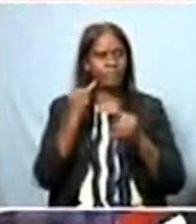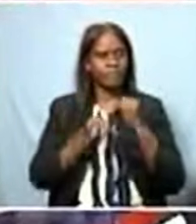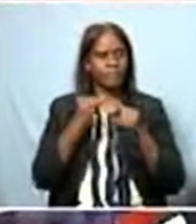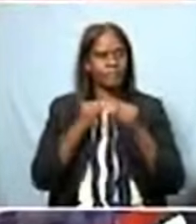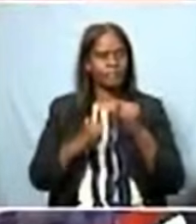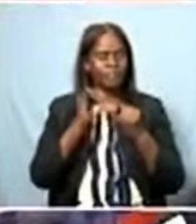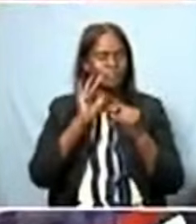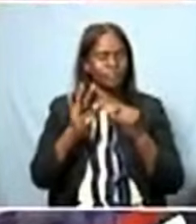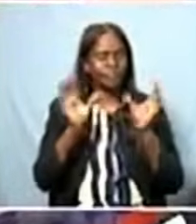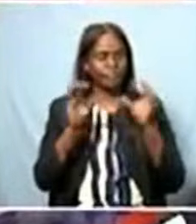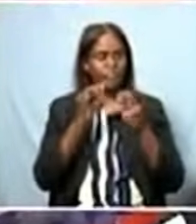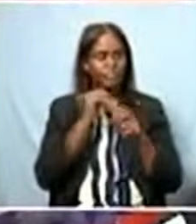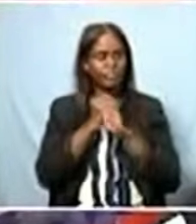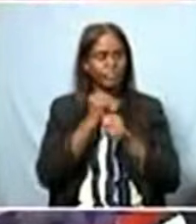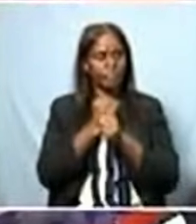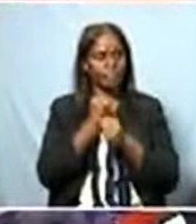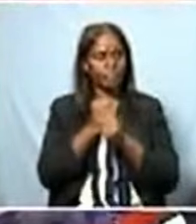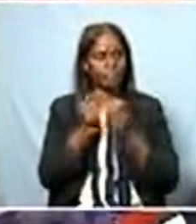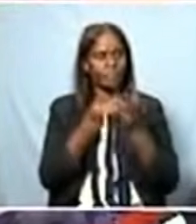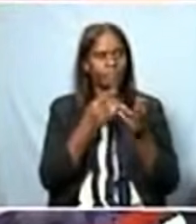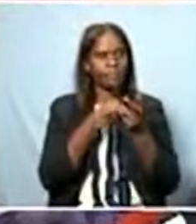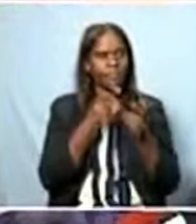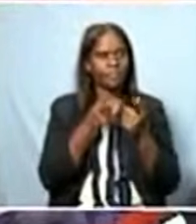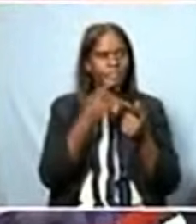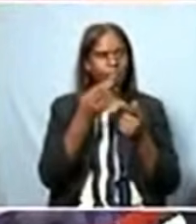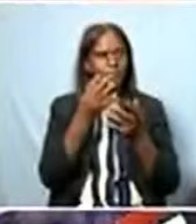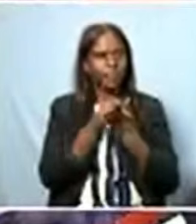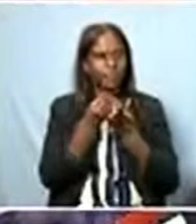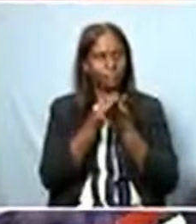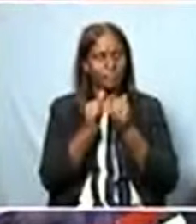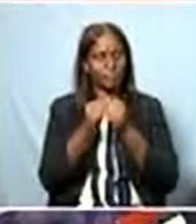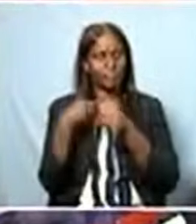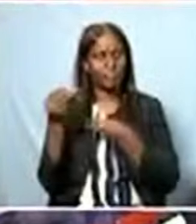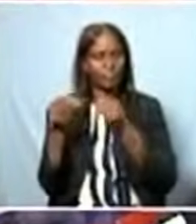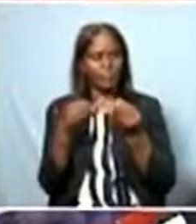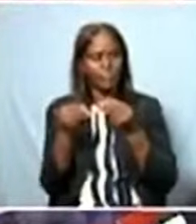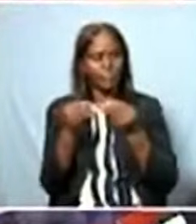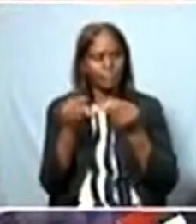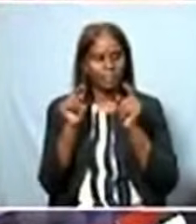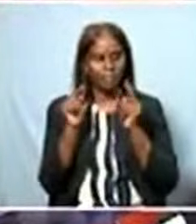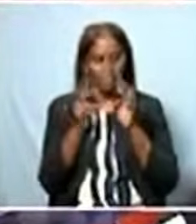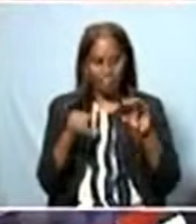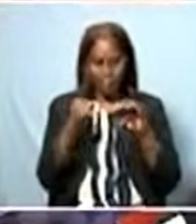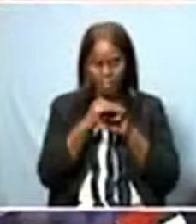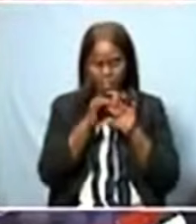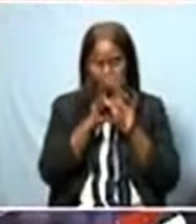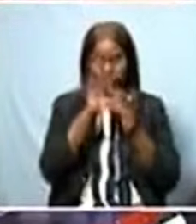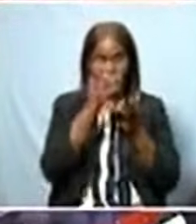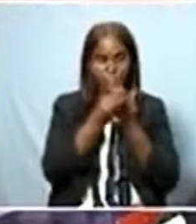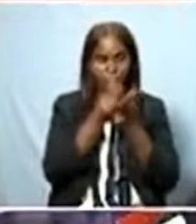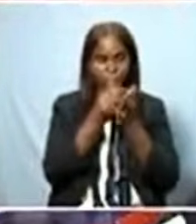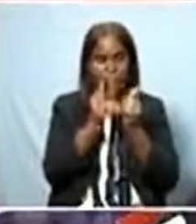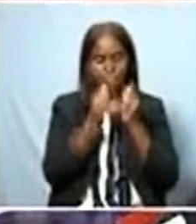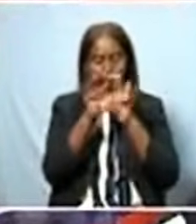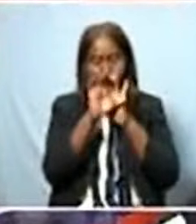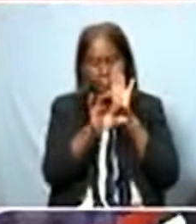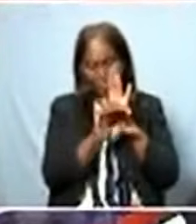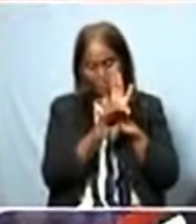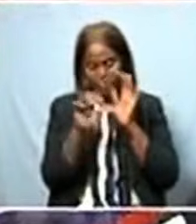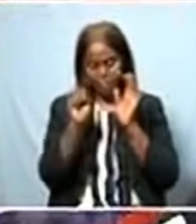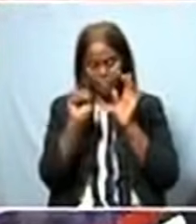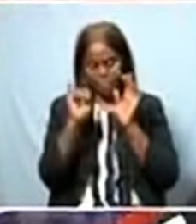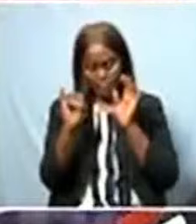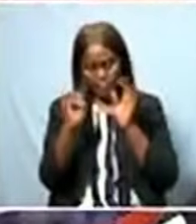concluded committee work on the estimates of revenue and expenditure, that is including capital and constitutional